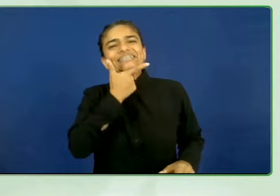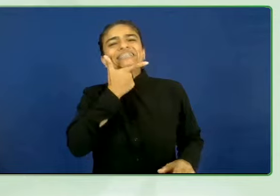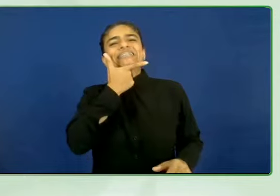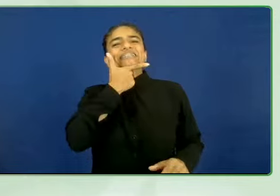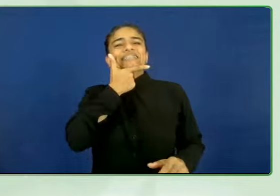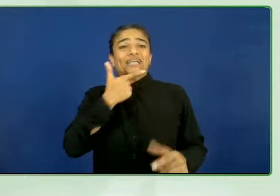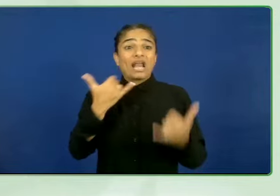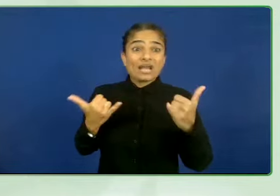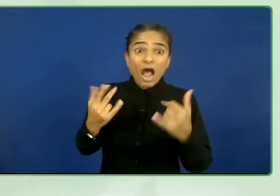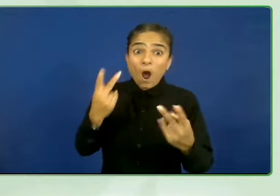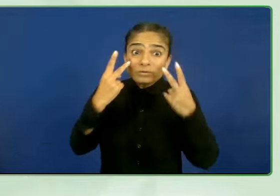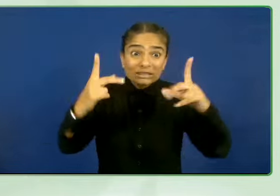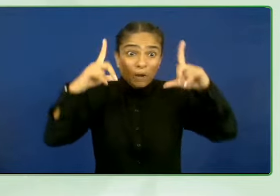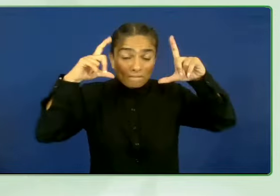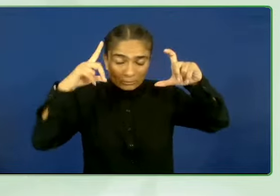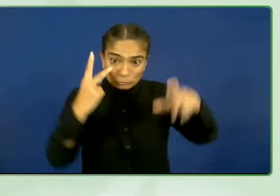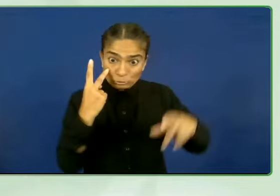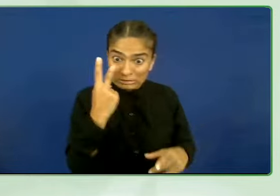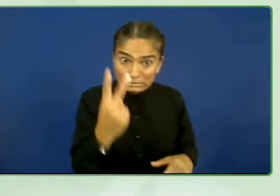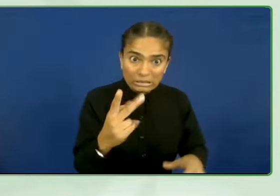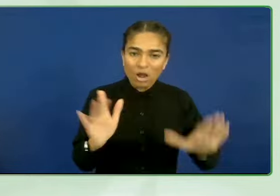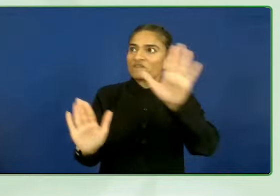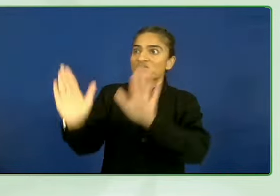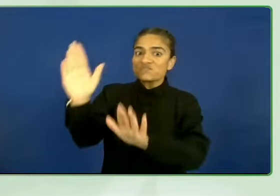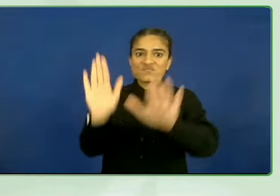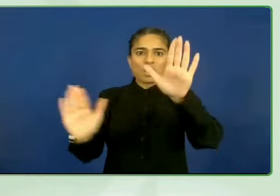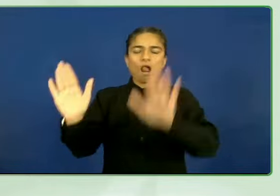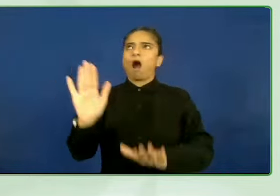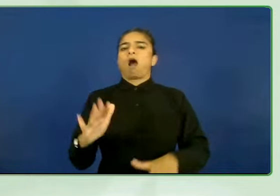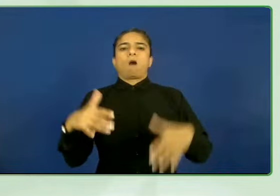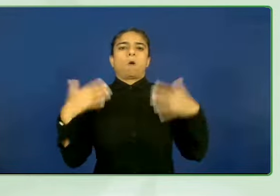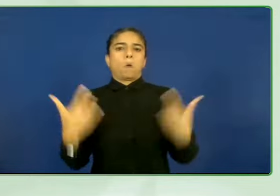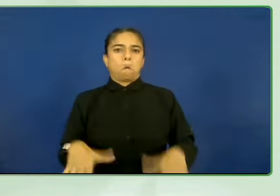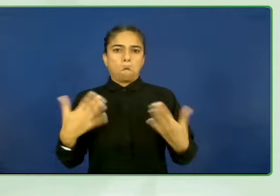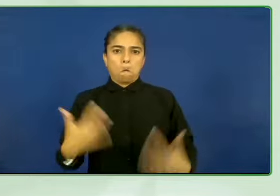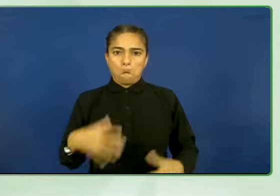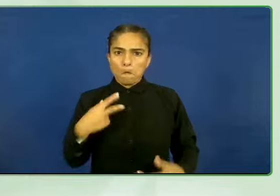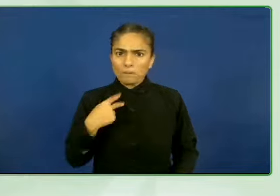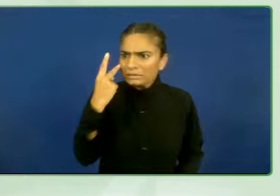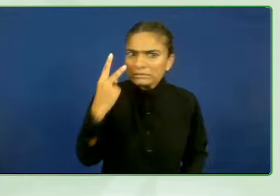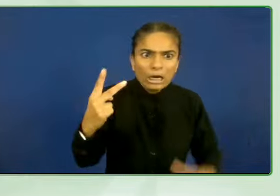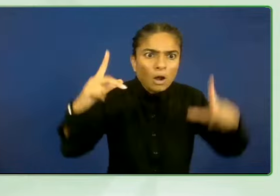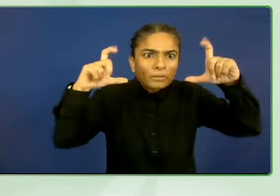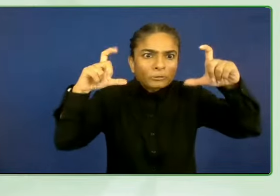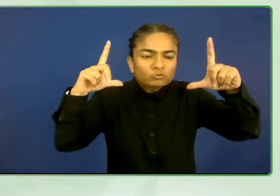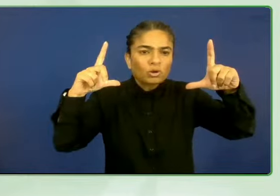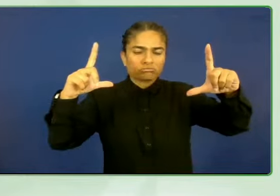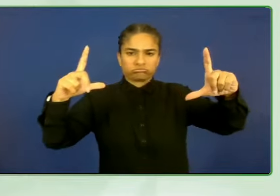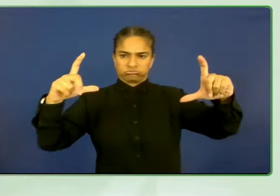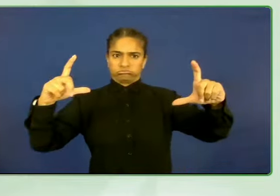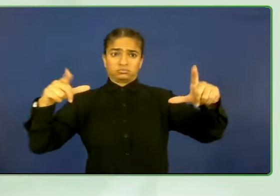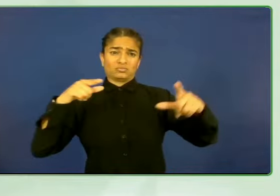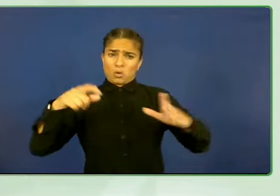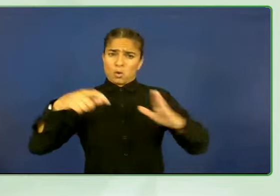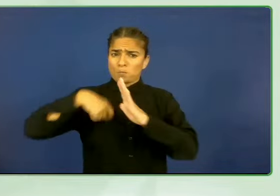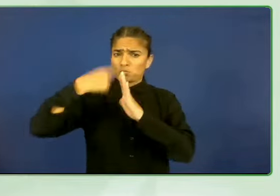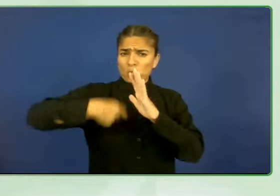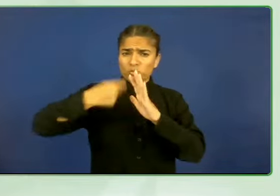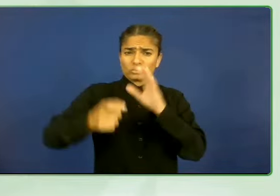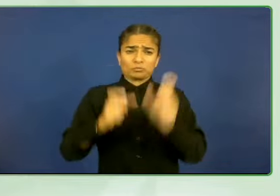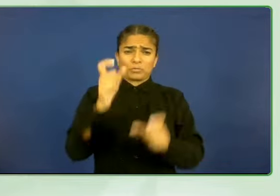picture. It's the first time I can see a picture. So it is also a big project for people who can see, and it's